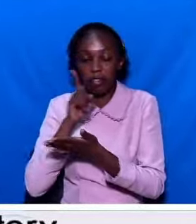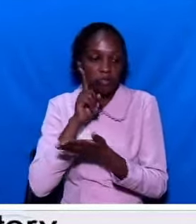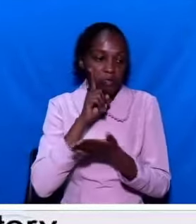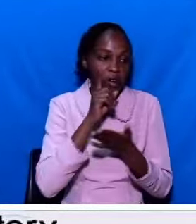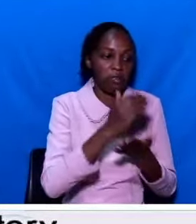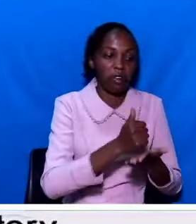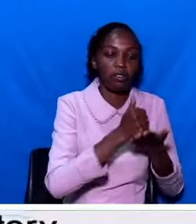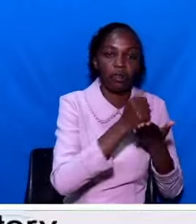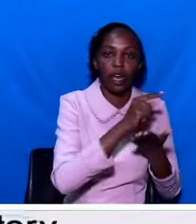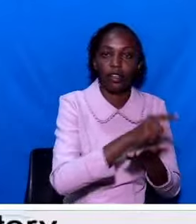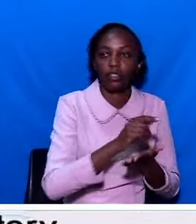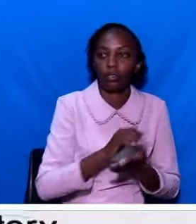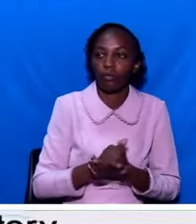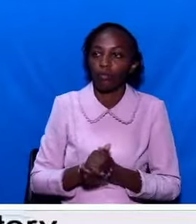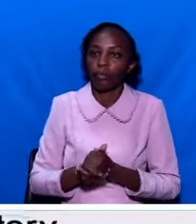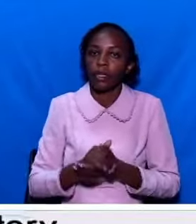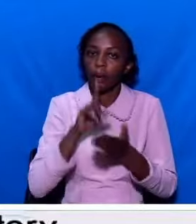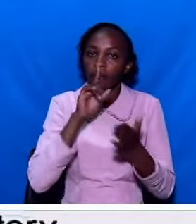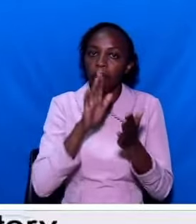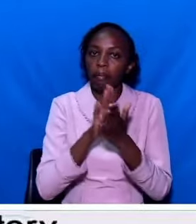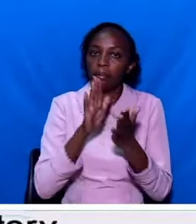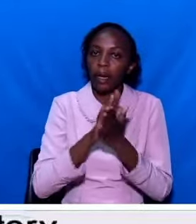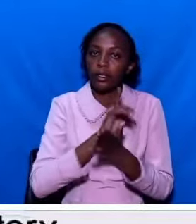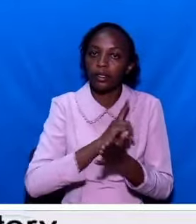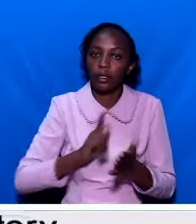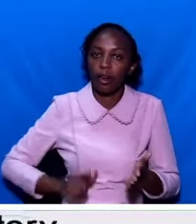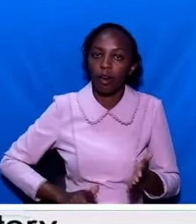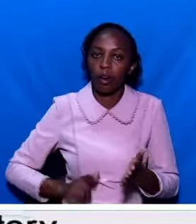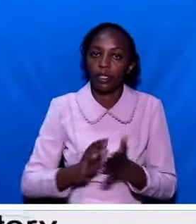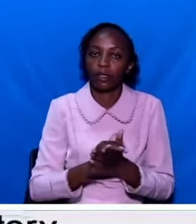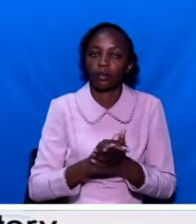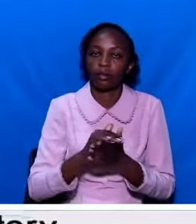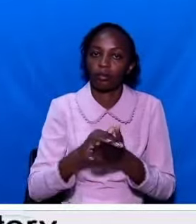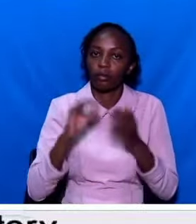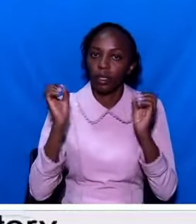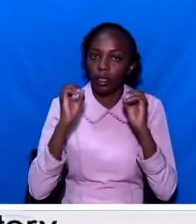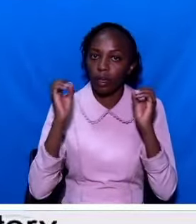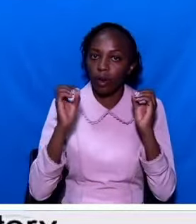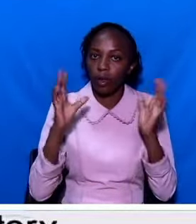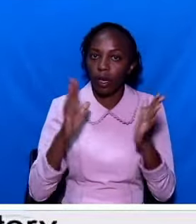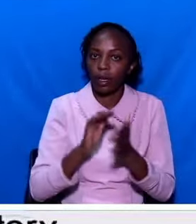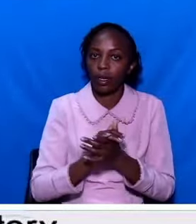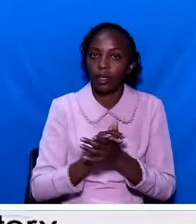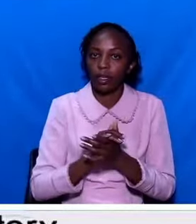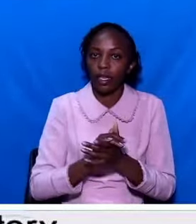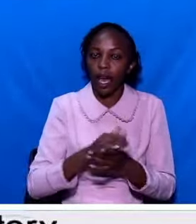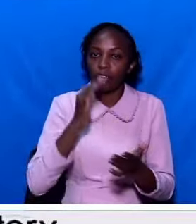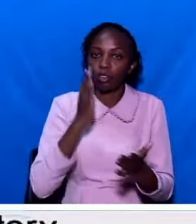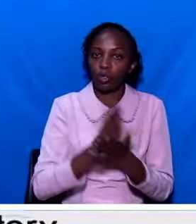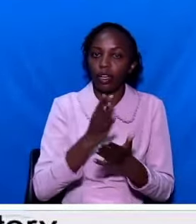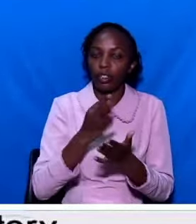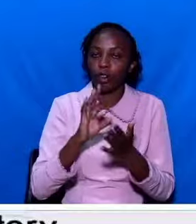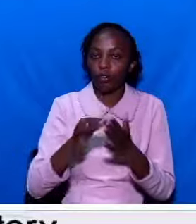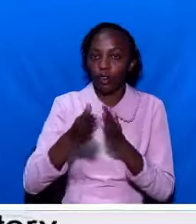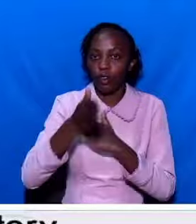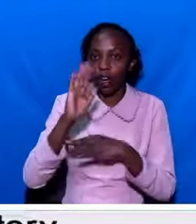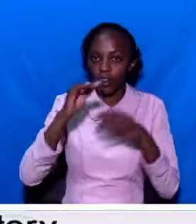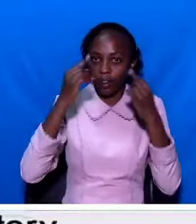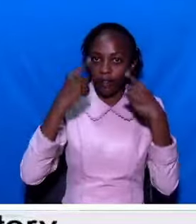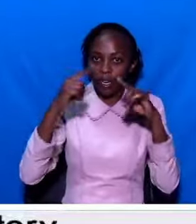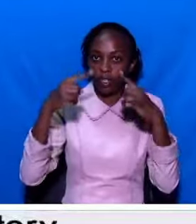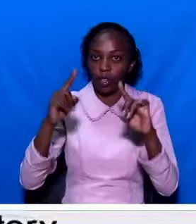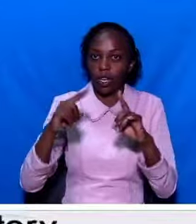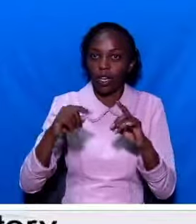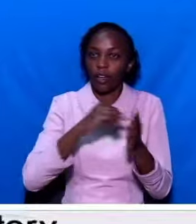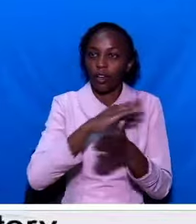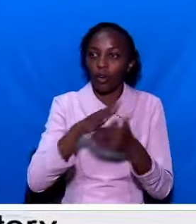you. Praise the Lord. Hallelujah. Assurance of God's victory. Everybody at the